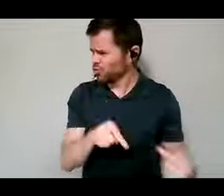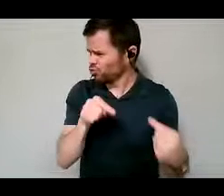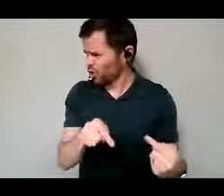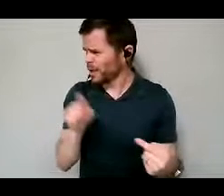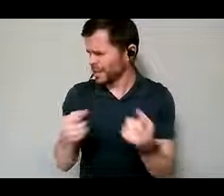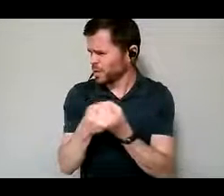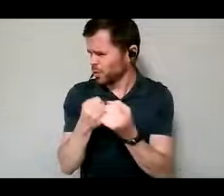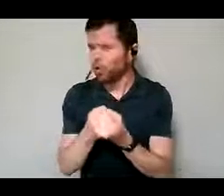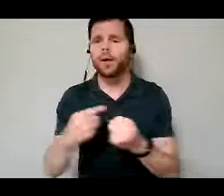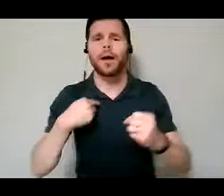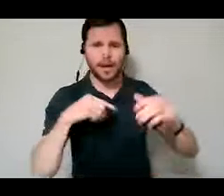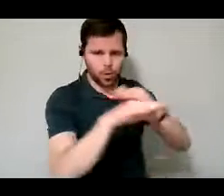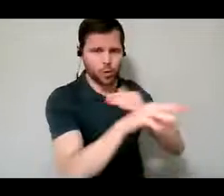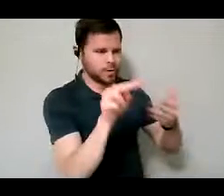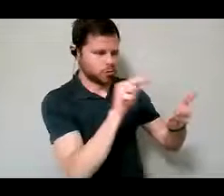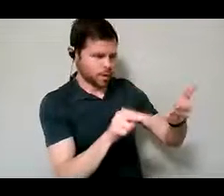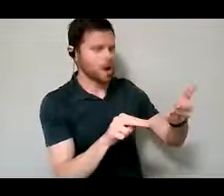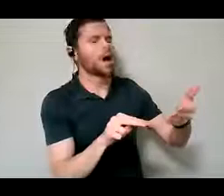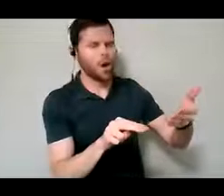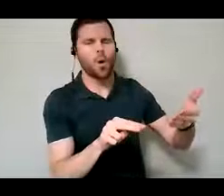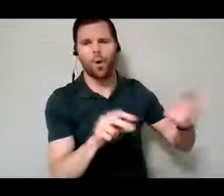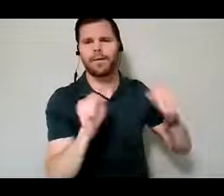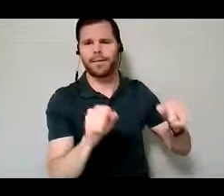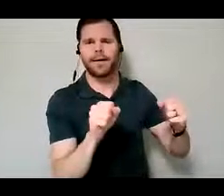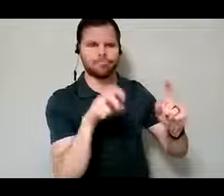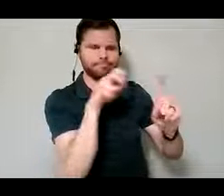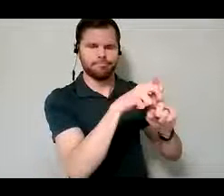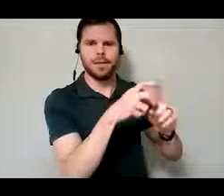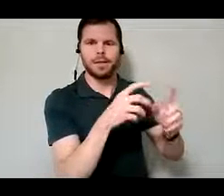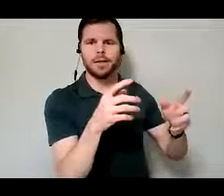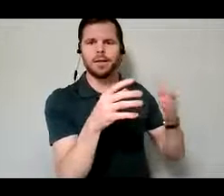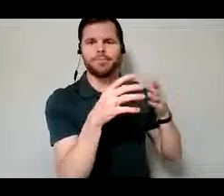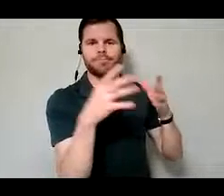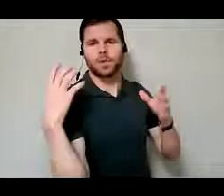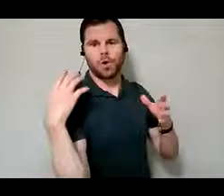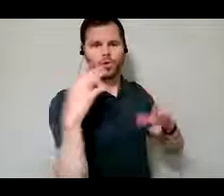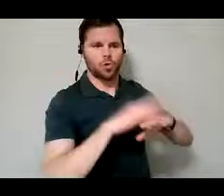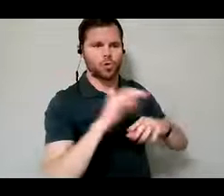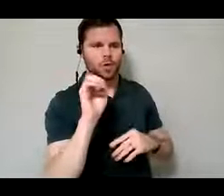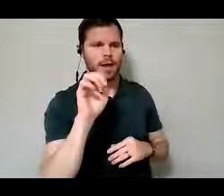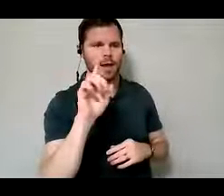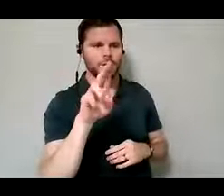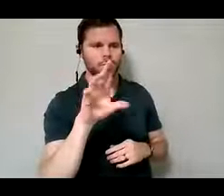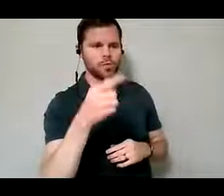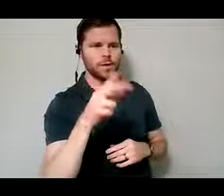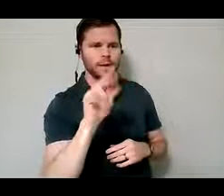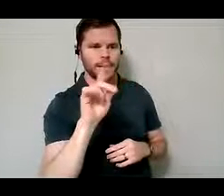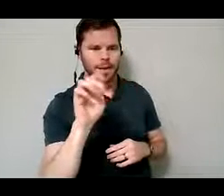go and read all of their responses and coach them on EduGuide, but also set up a time to meet with them as well to focus on it a little bit more in